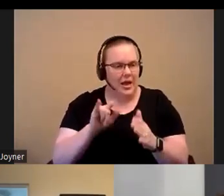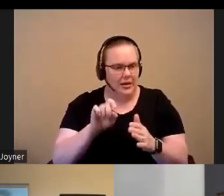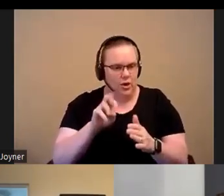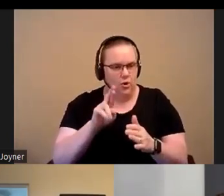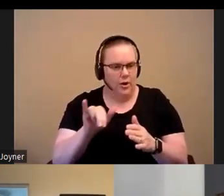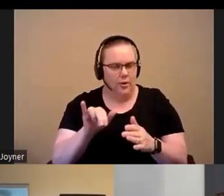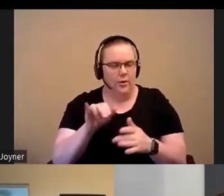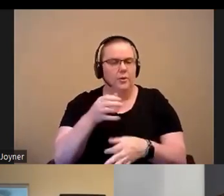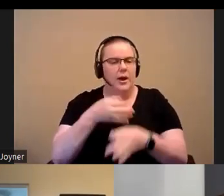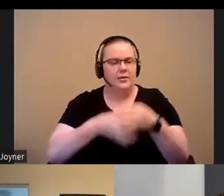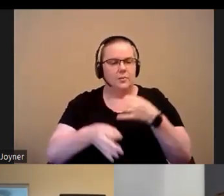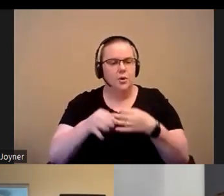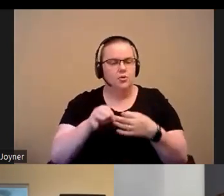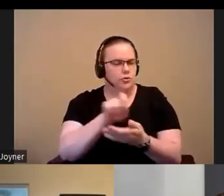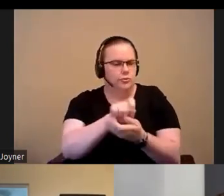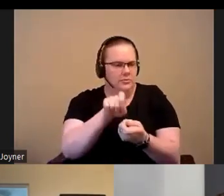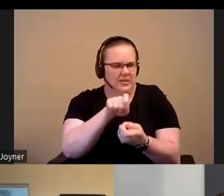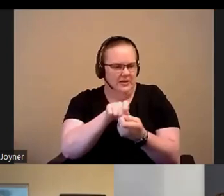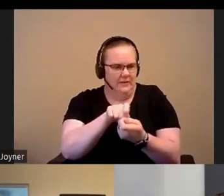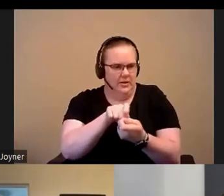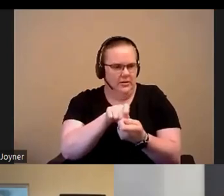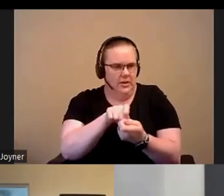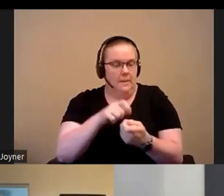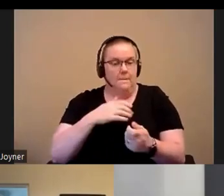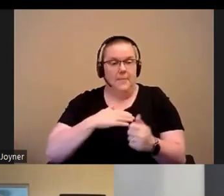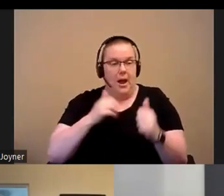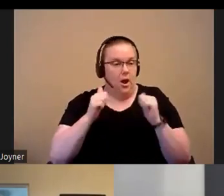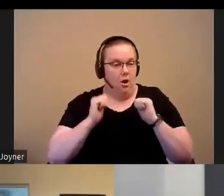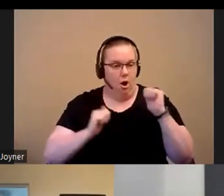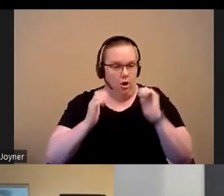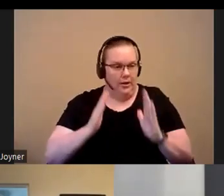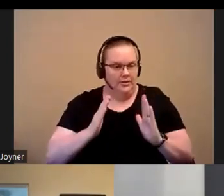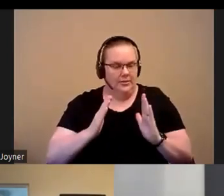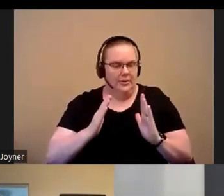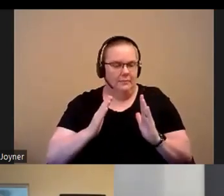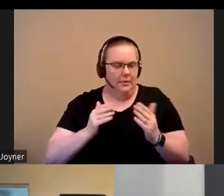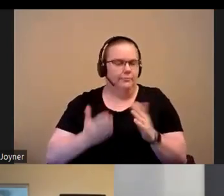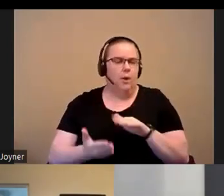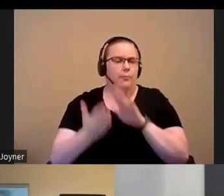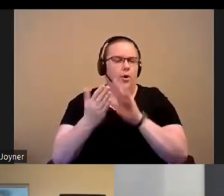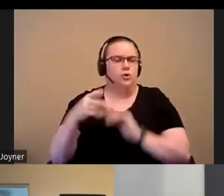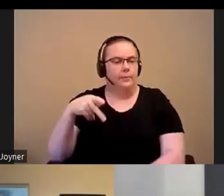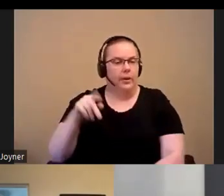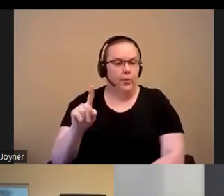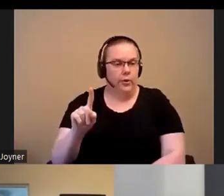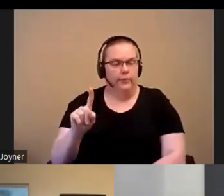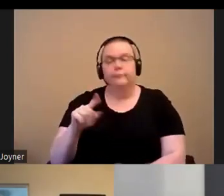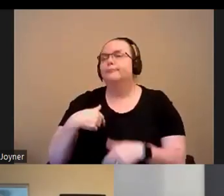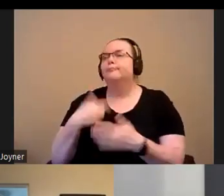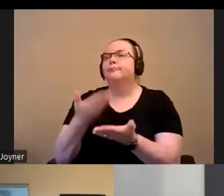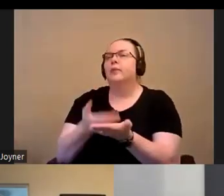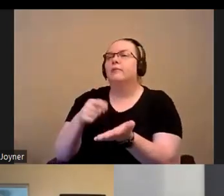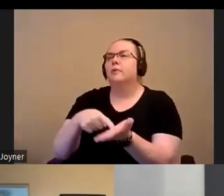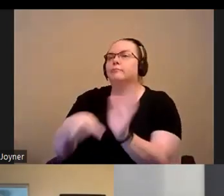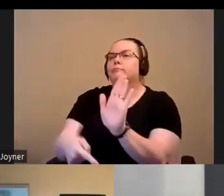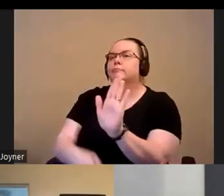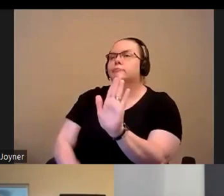you know, the way that my artists have been approaching P1s, like, here's the evidence, that's your